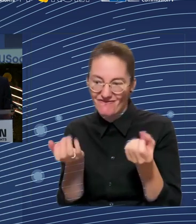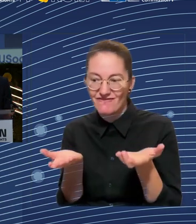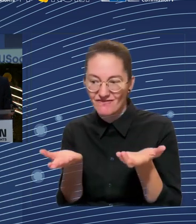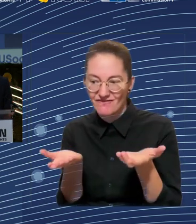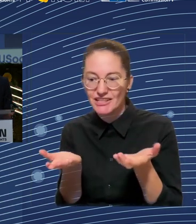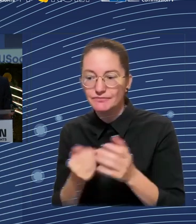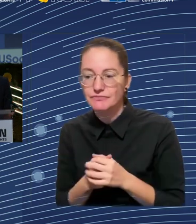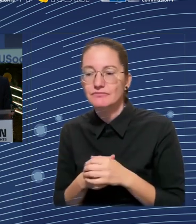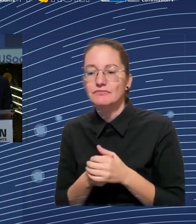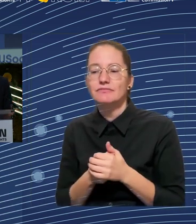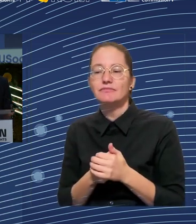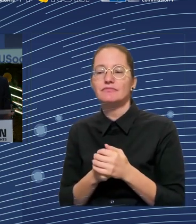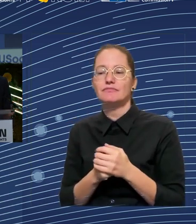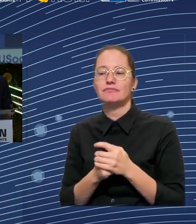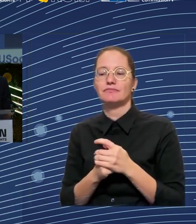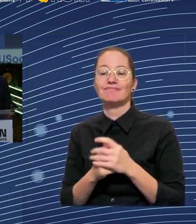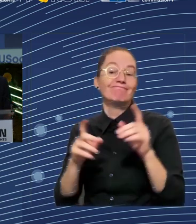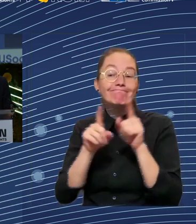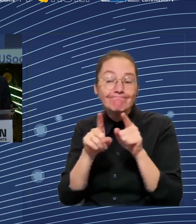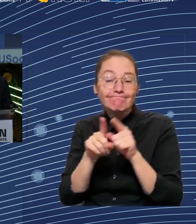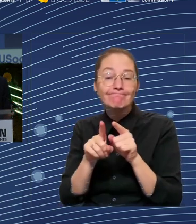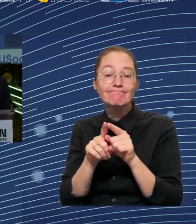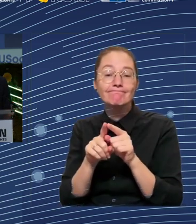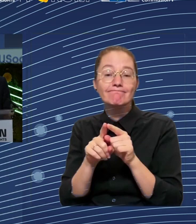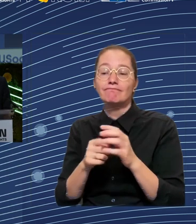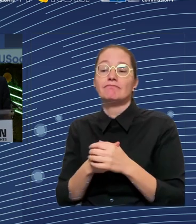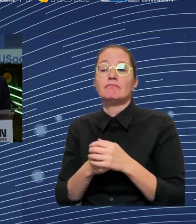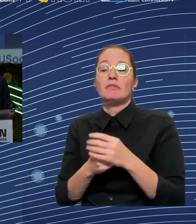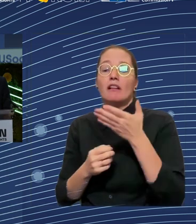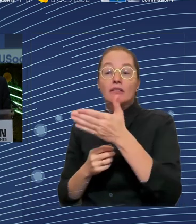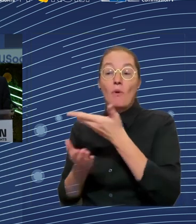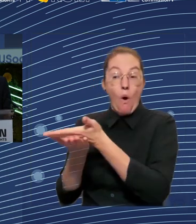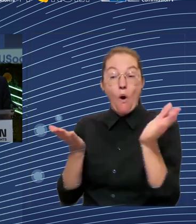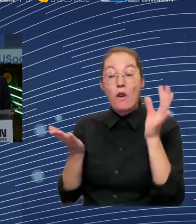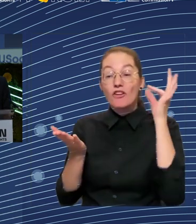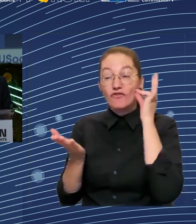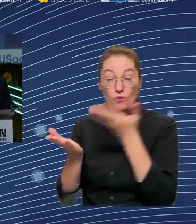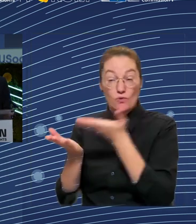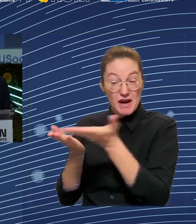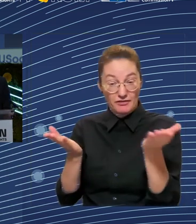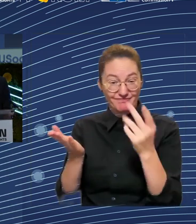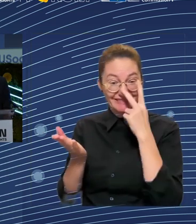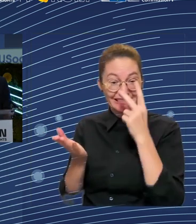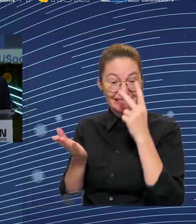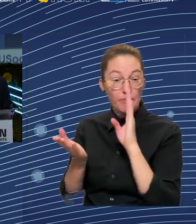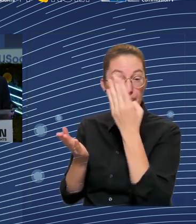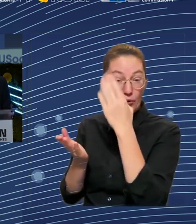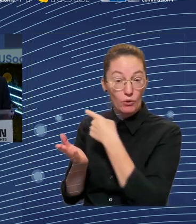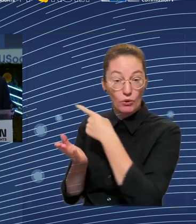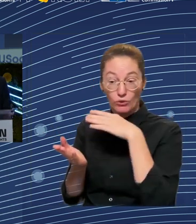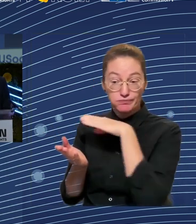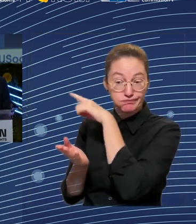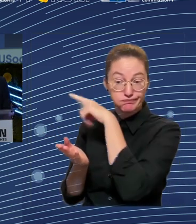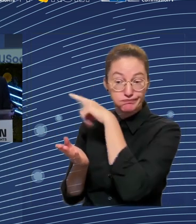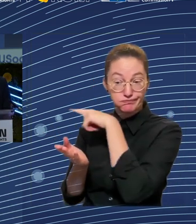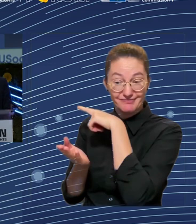women, of 14% of all employed women today work in healthcare occupations. This proportion is about 4% for men, so you